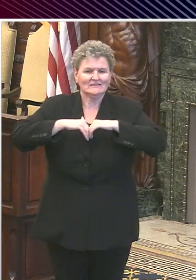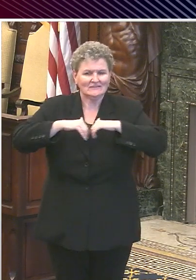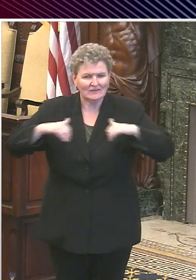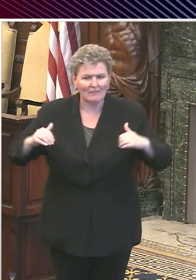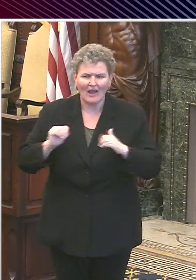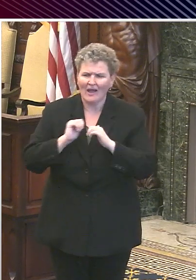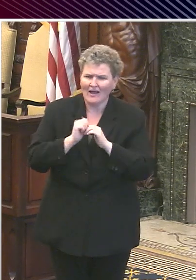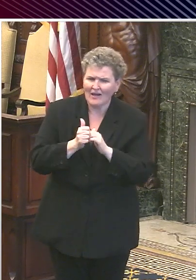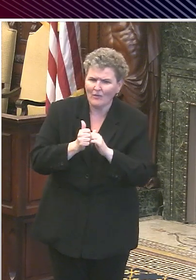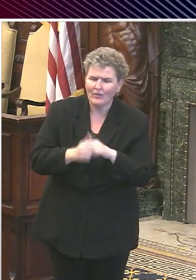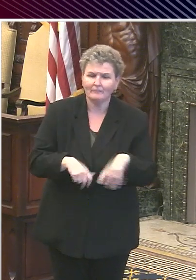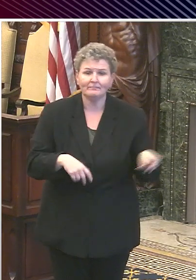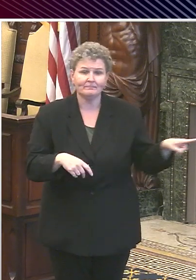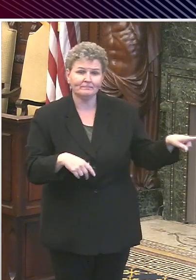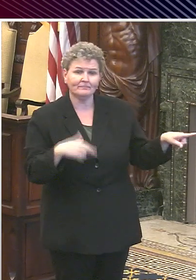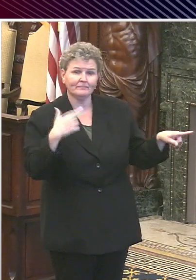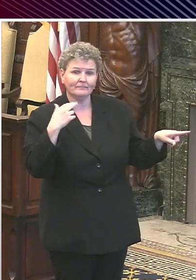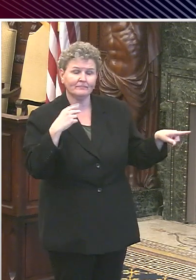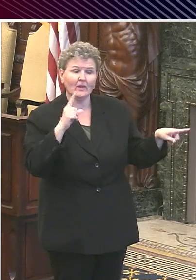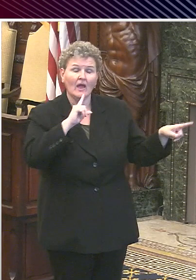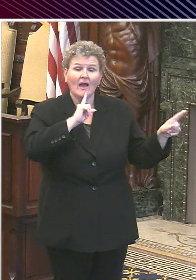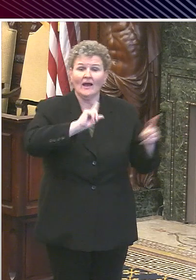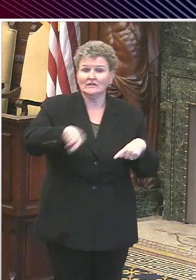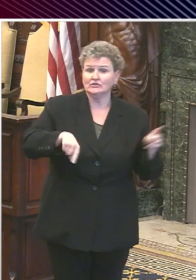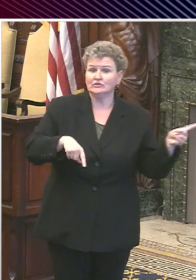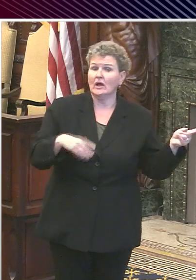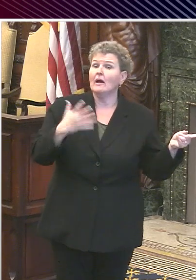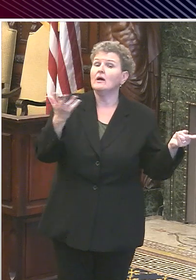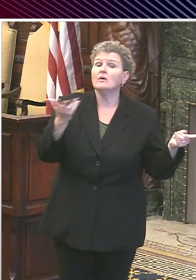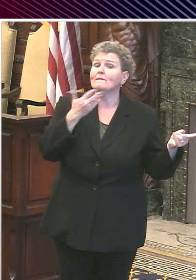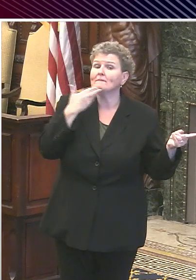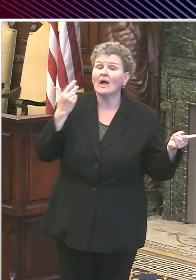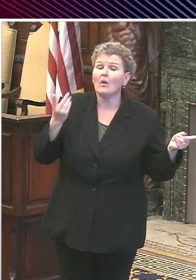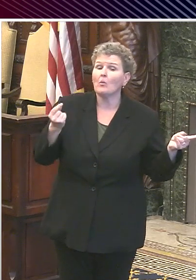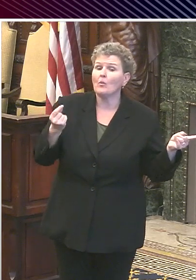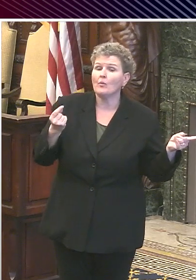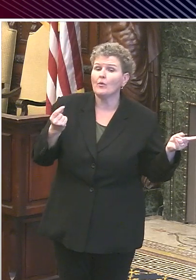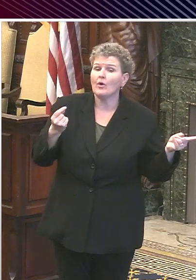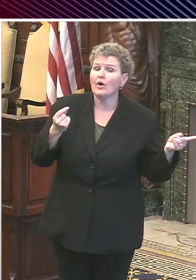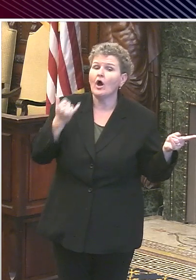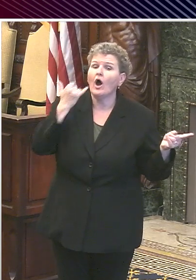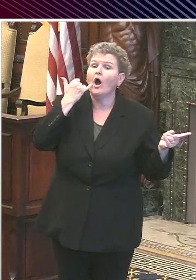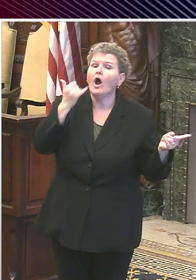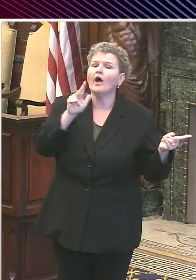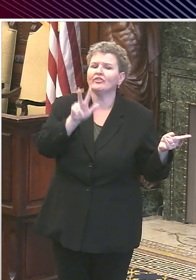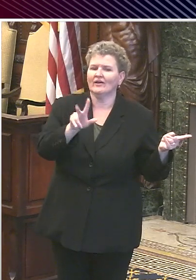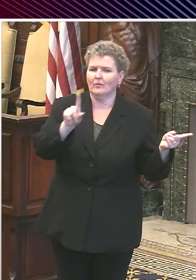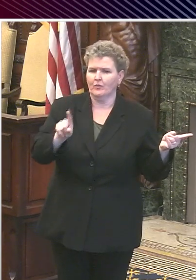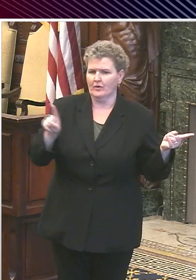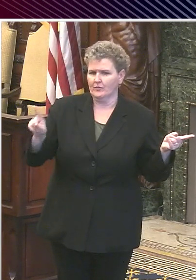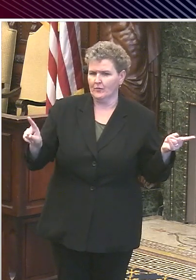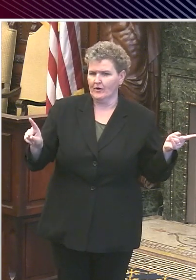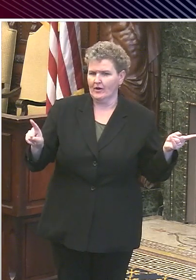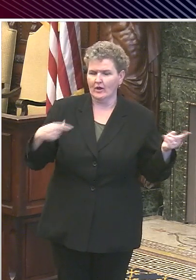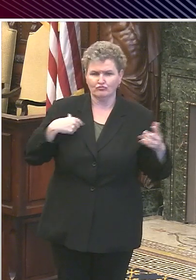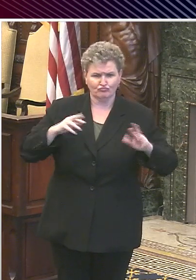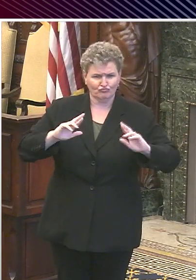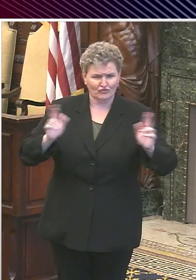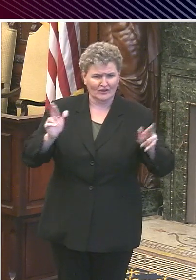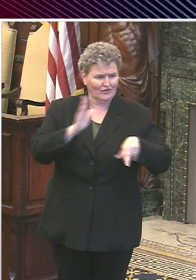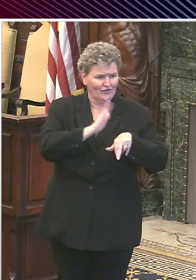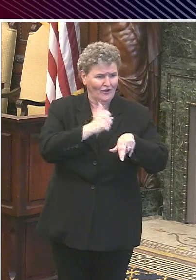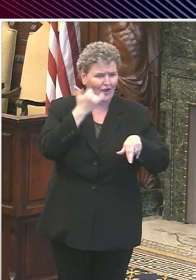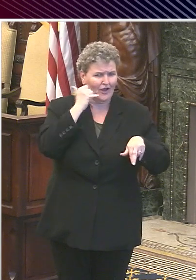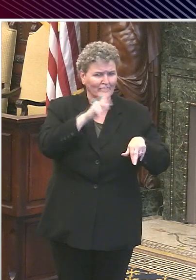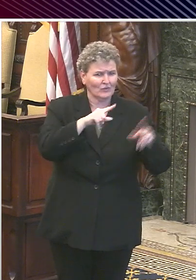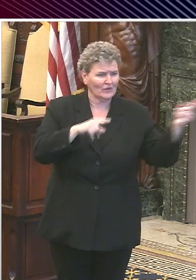best thing for people to do is to have it route those calls through the regular route. Call 311. We're prepared for that. And so if we hear of anything